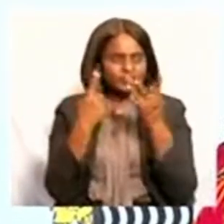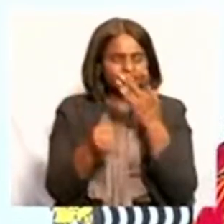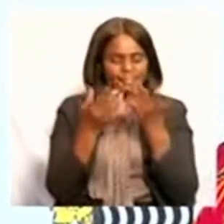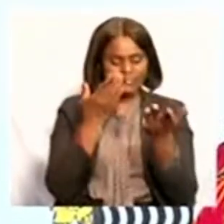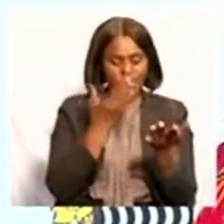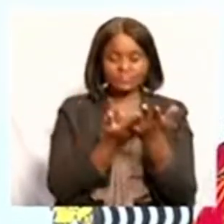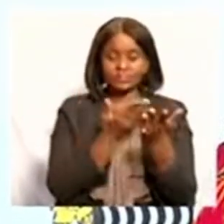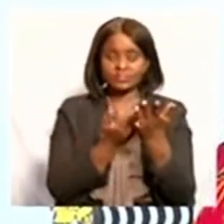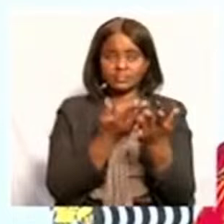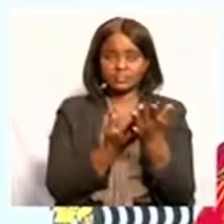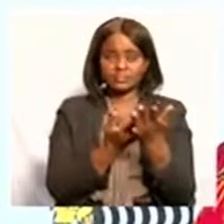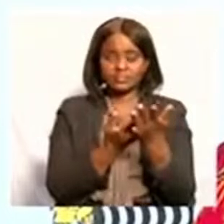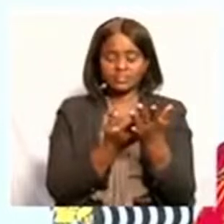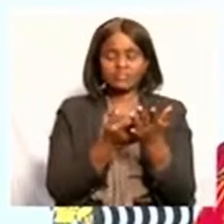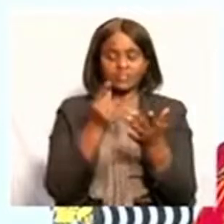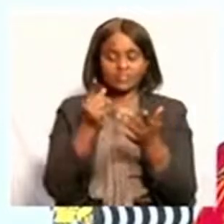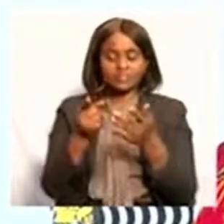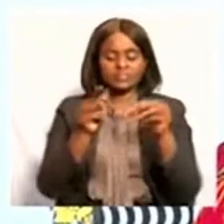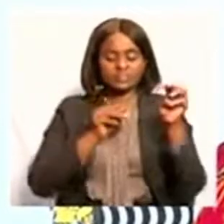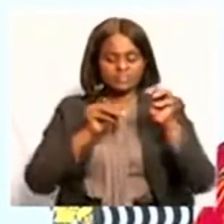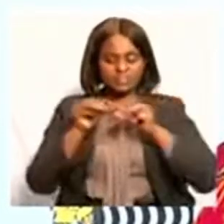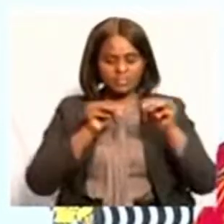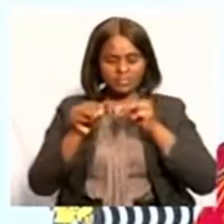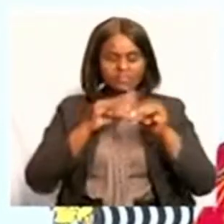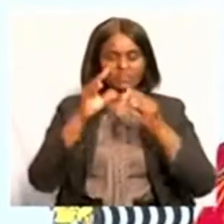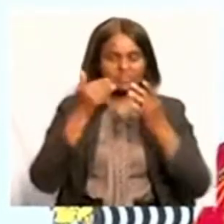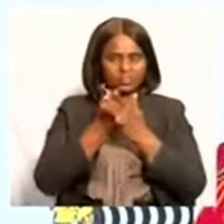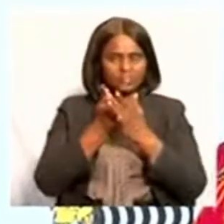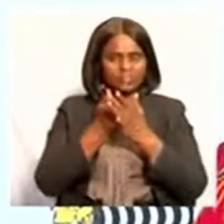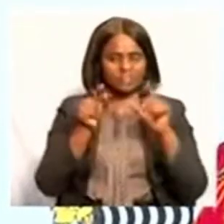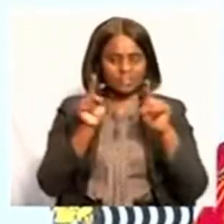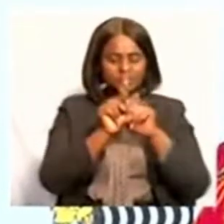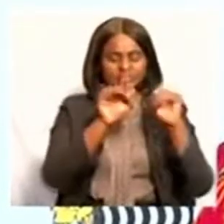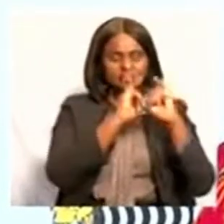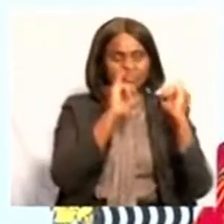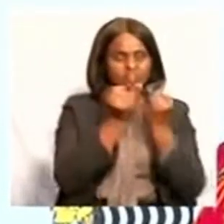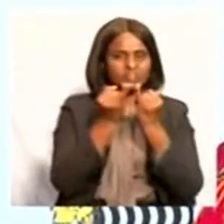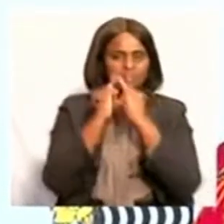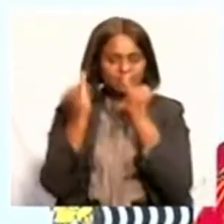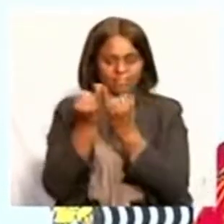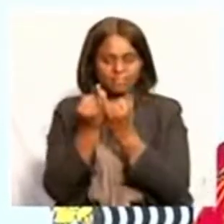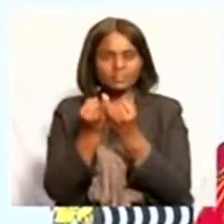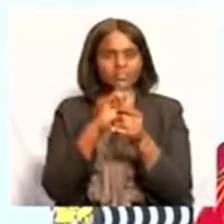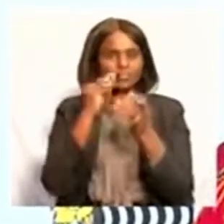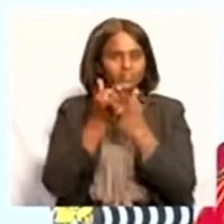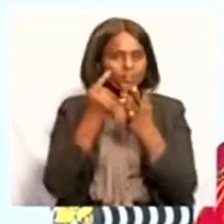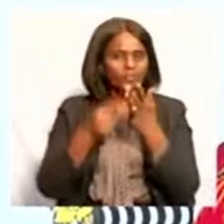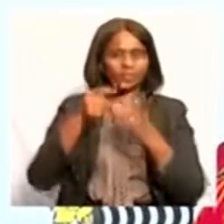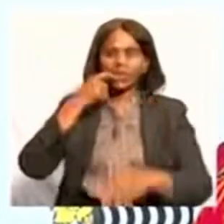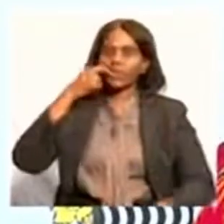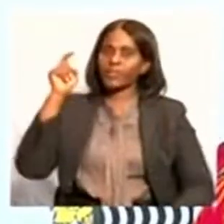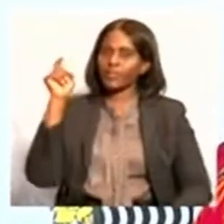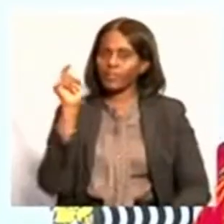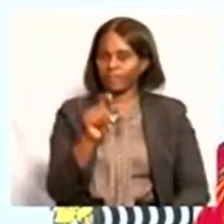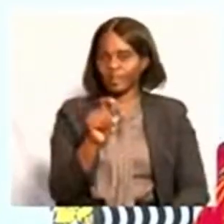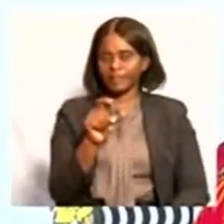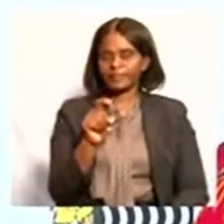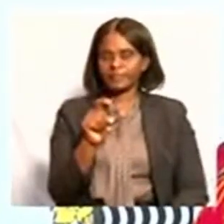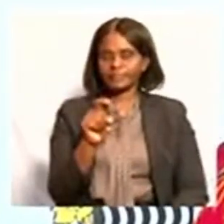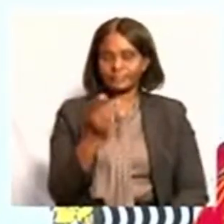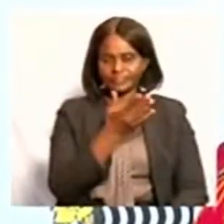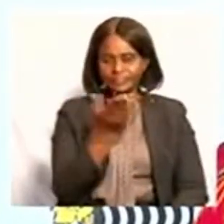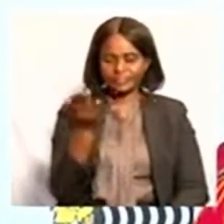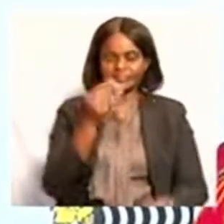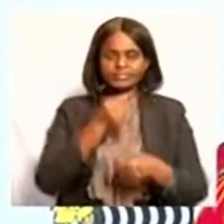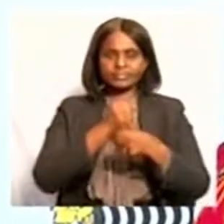this, the management of those institutions are compelled to